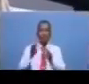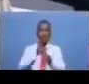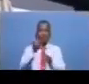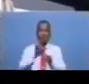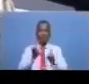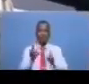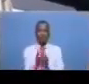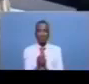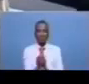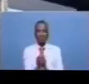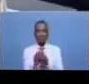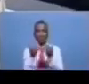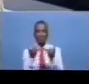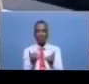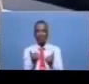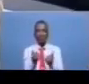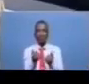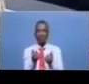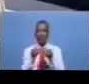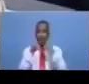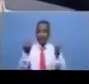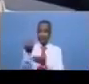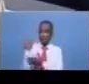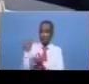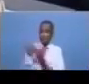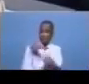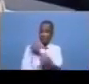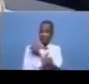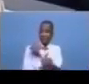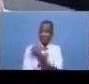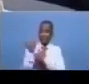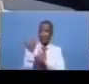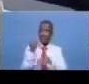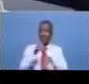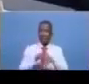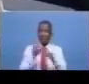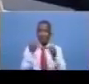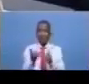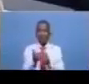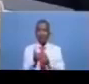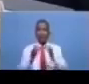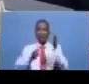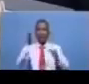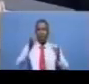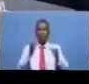the so-called correction she had told the nation through that unsigned press release. And then came to court with another